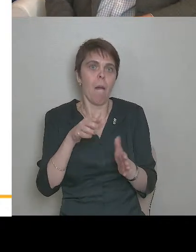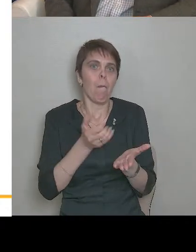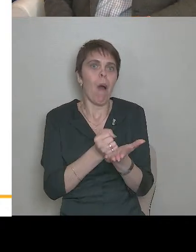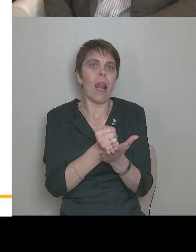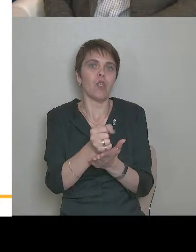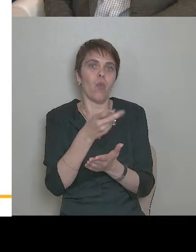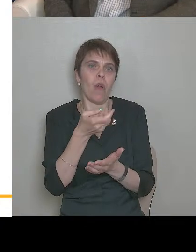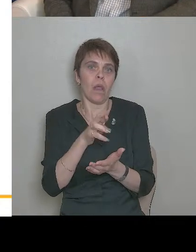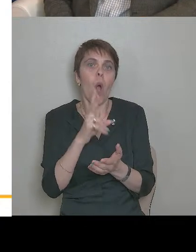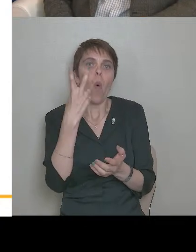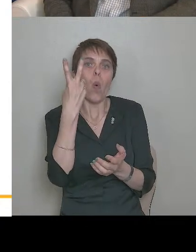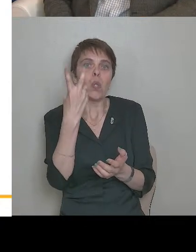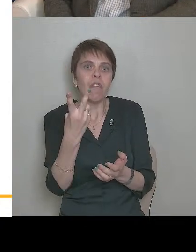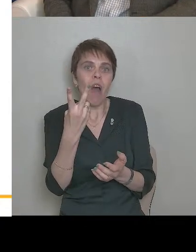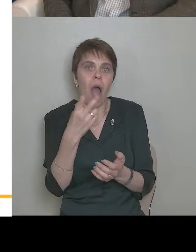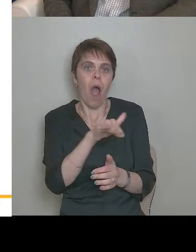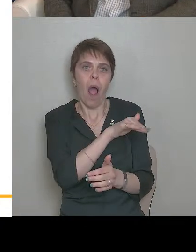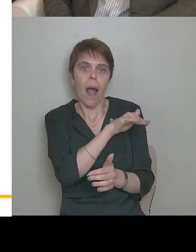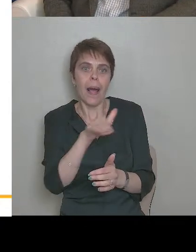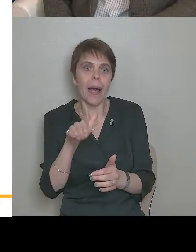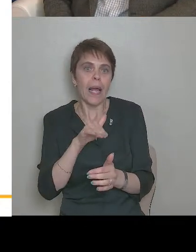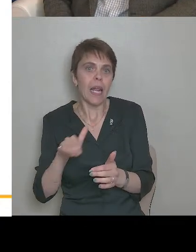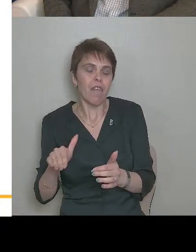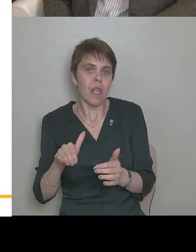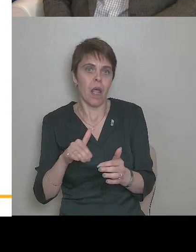the candidates are being limited